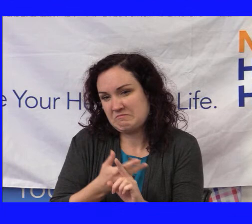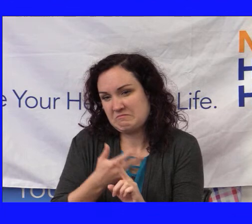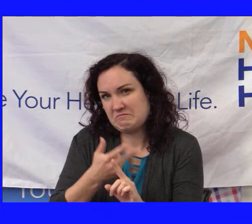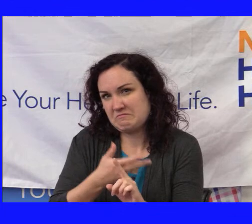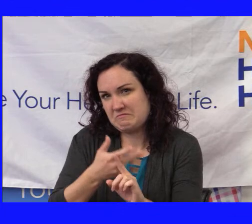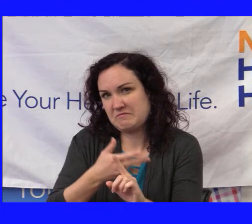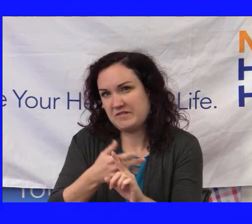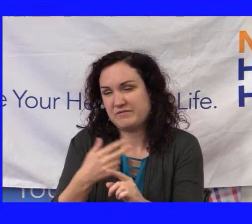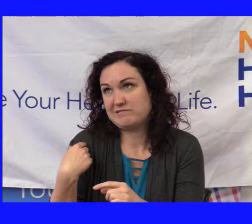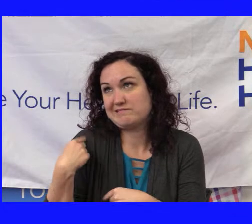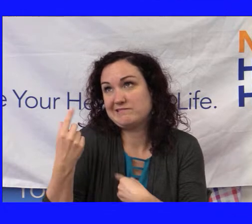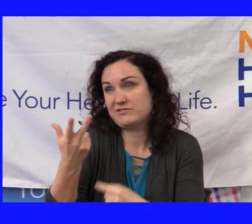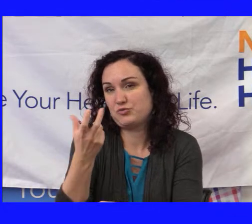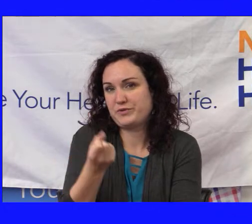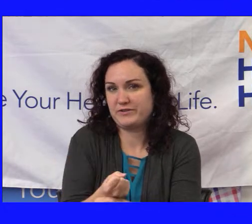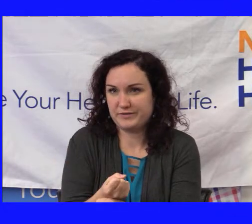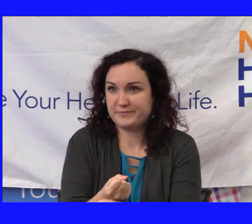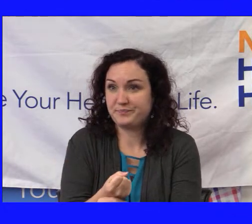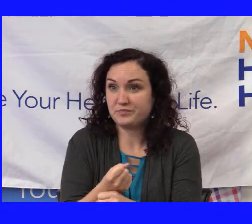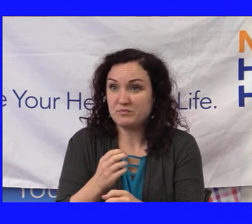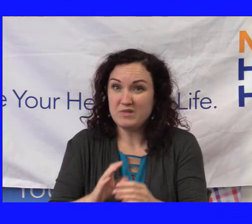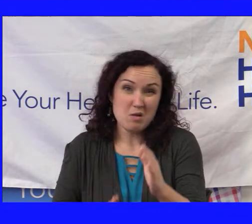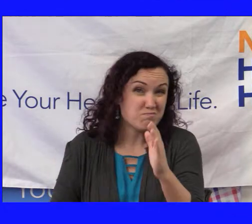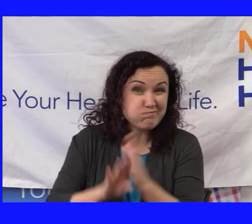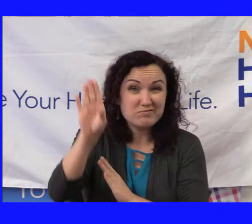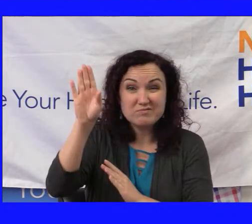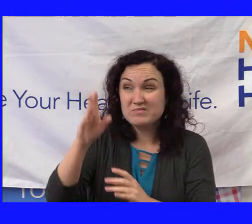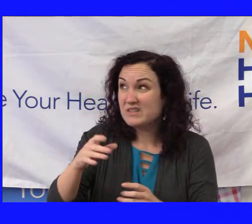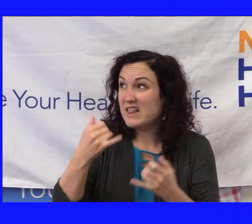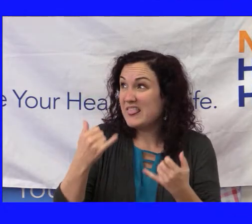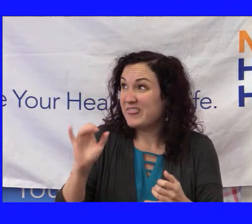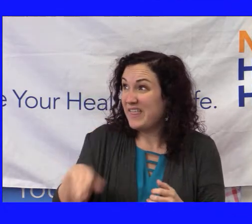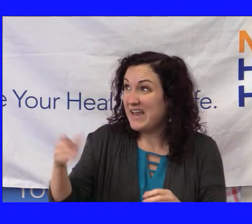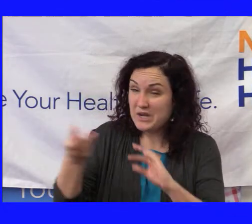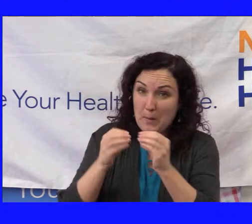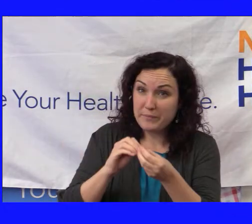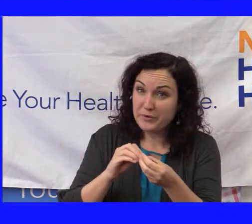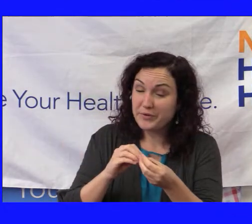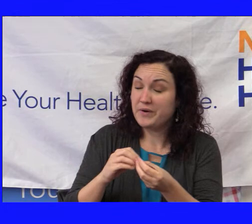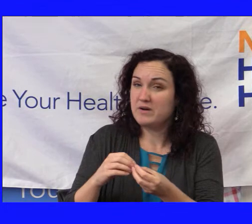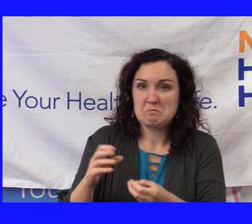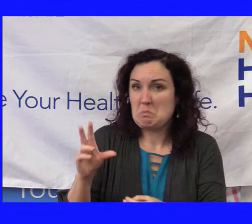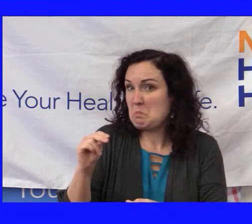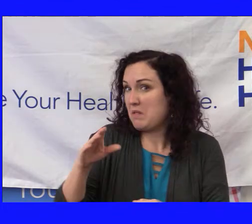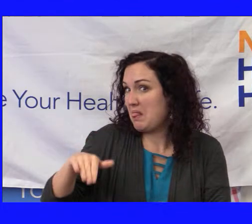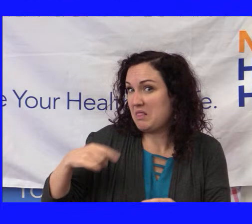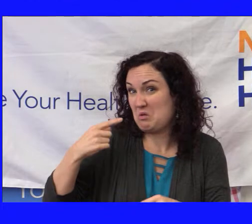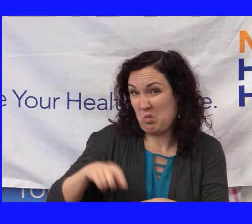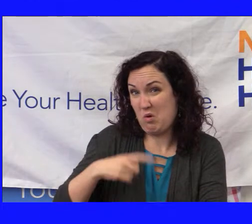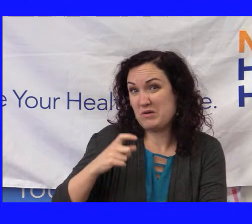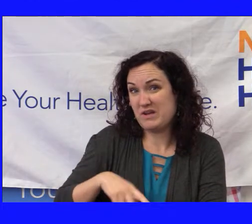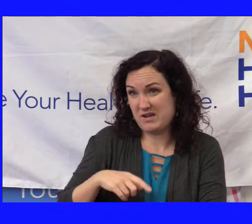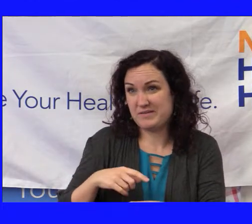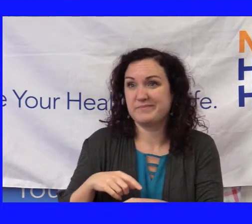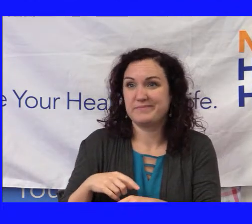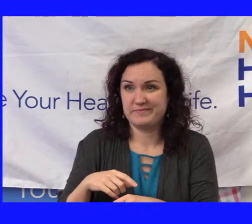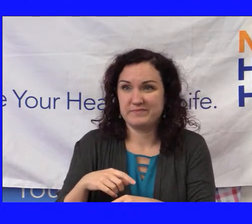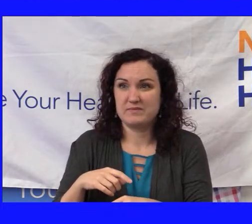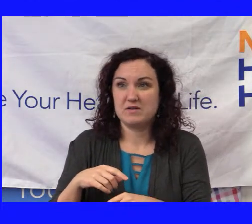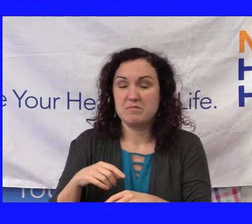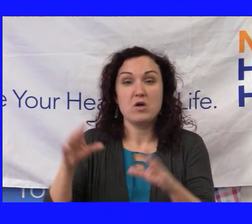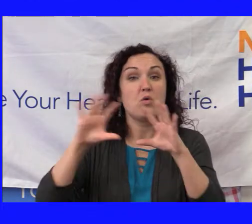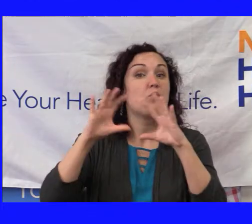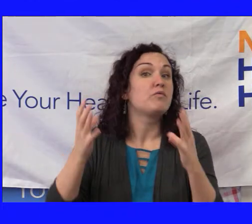2 years. We have not seen a jump like this at any point in that time, which is, I think, driven by those one-time factors. Okay.